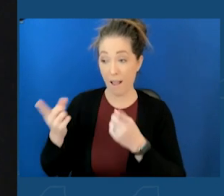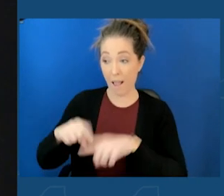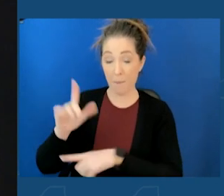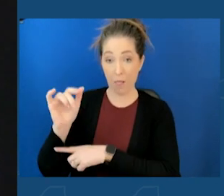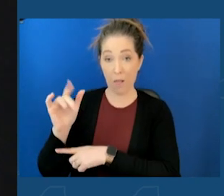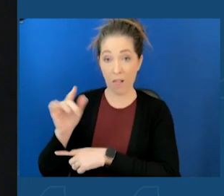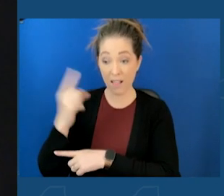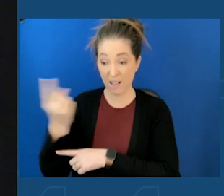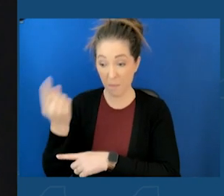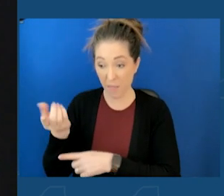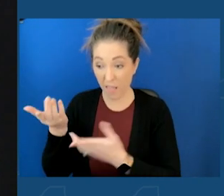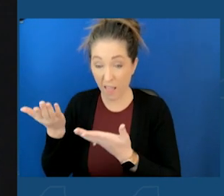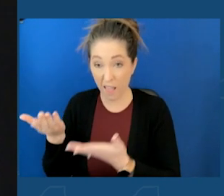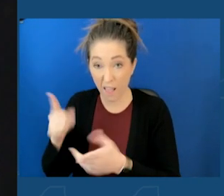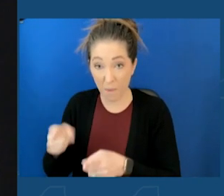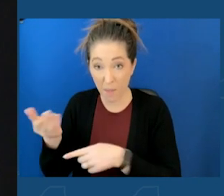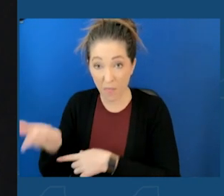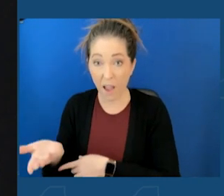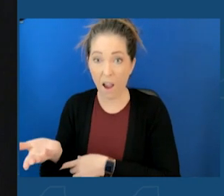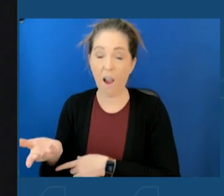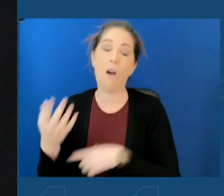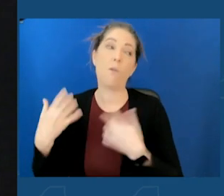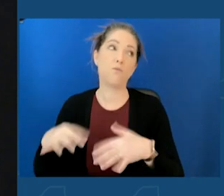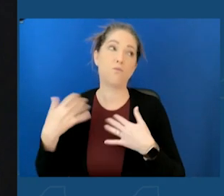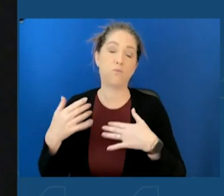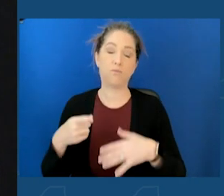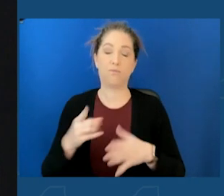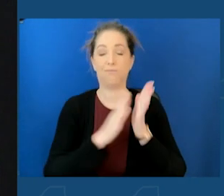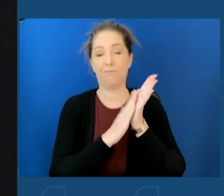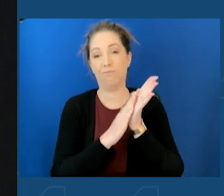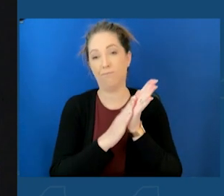your incredible organization. Let's give her another round of applause as well.